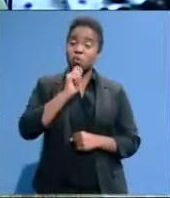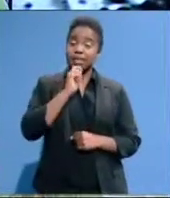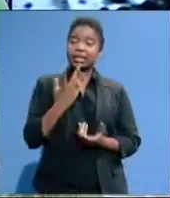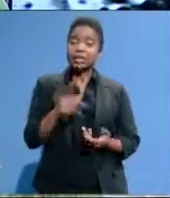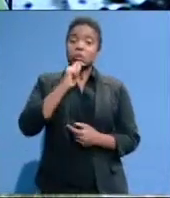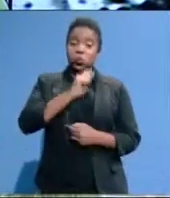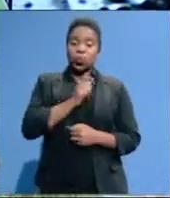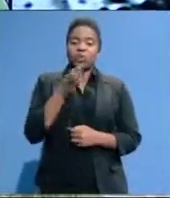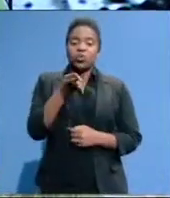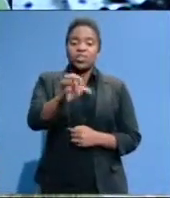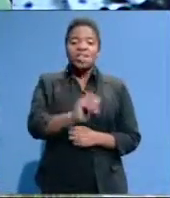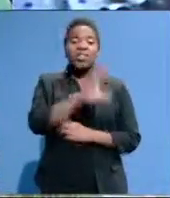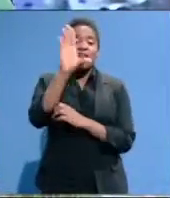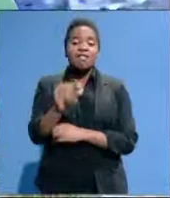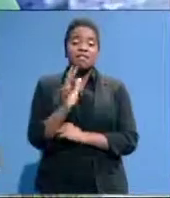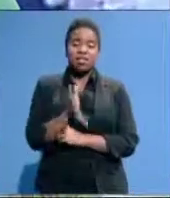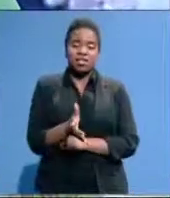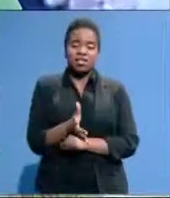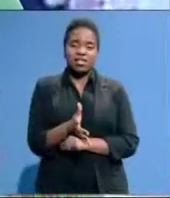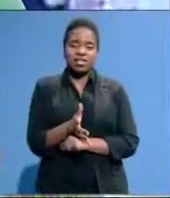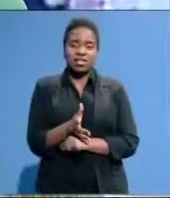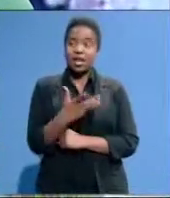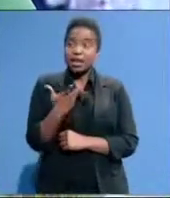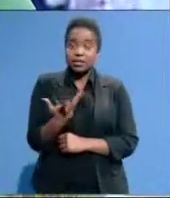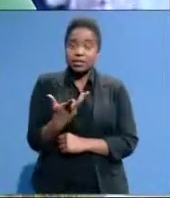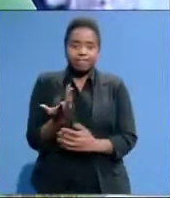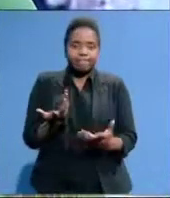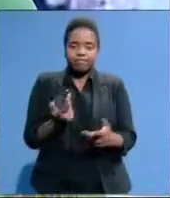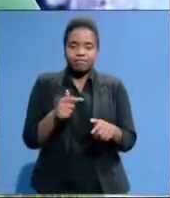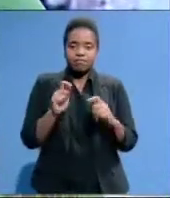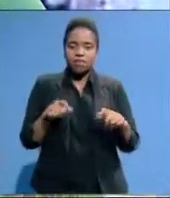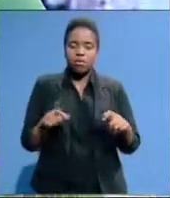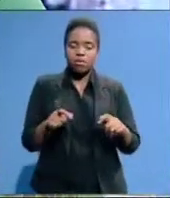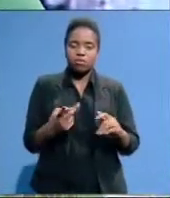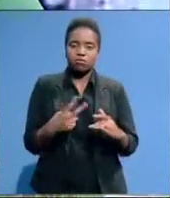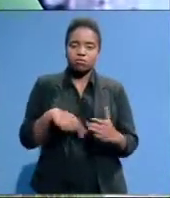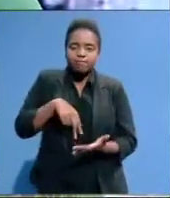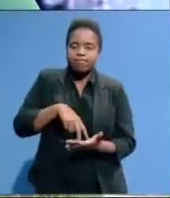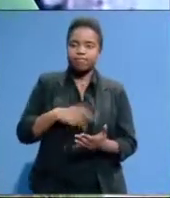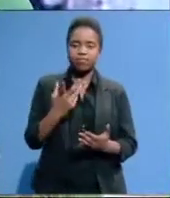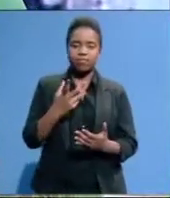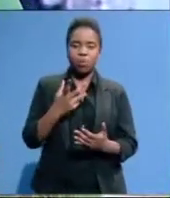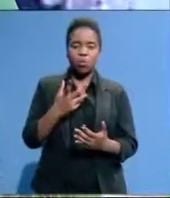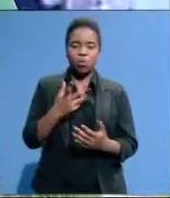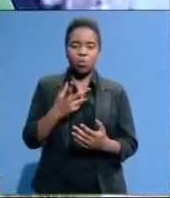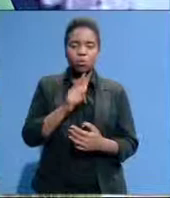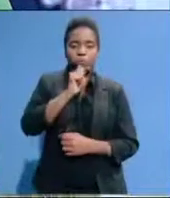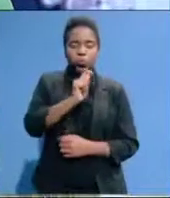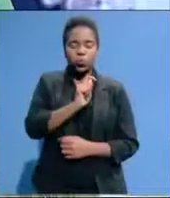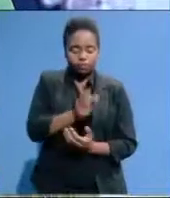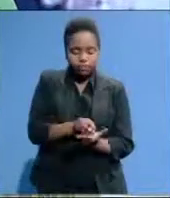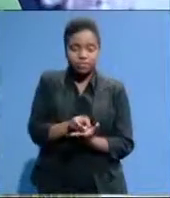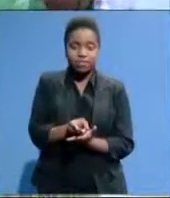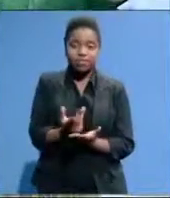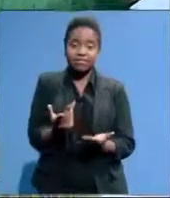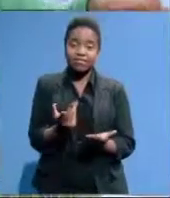future of South Africa as the greats, as the legends, as the stalwarts, as they all pass on. We have to deal with the